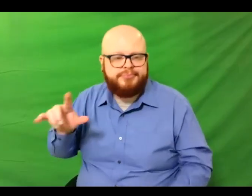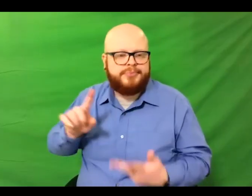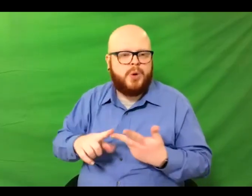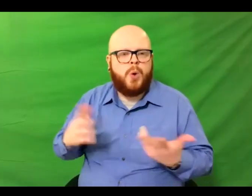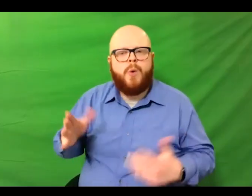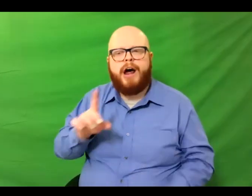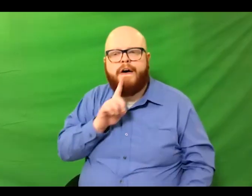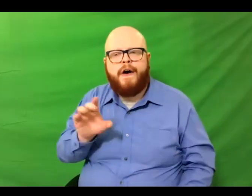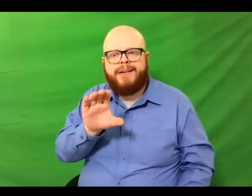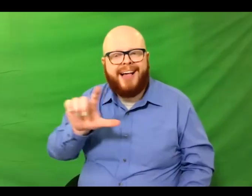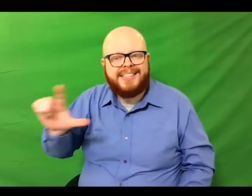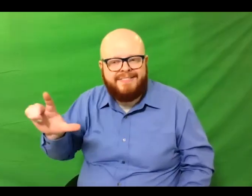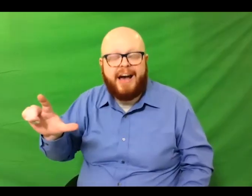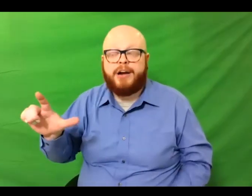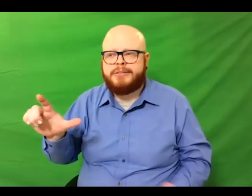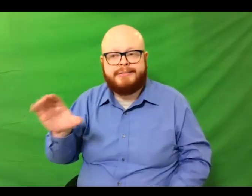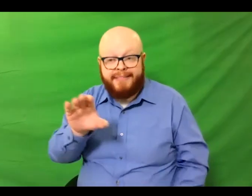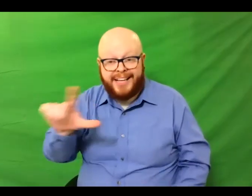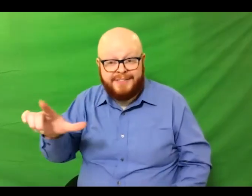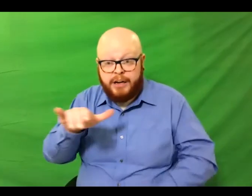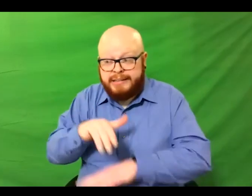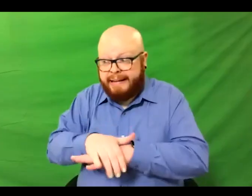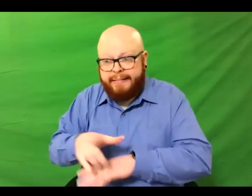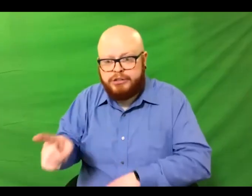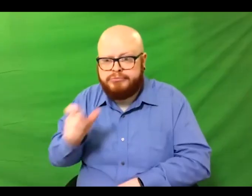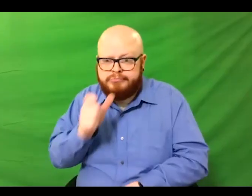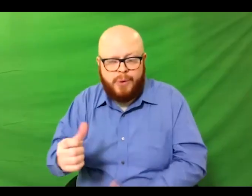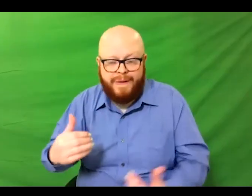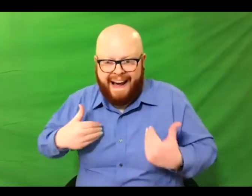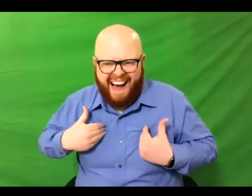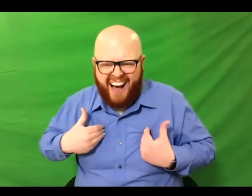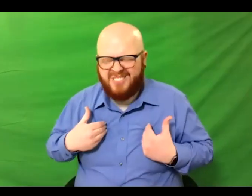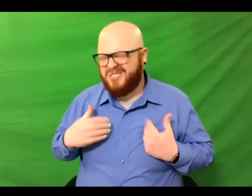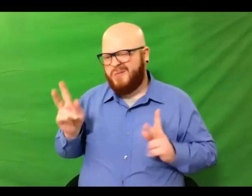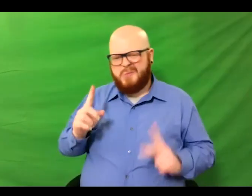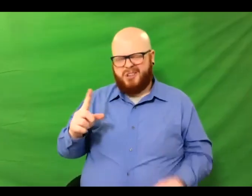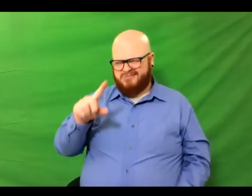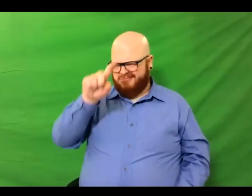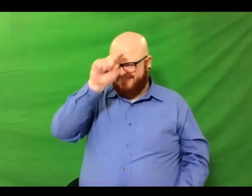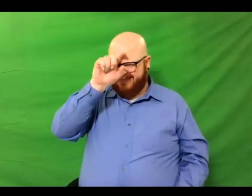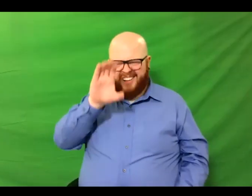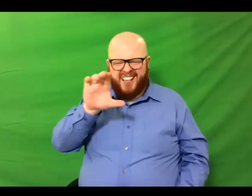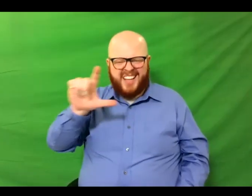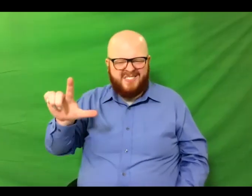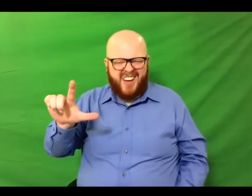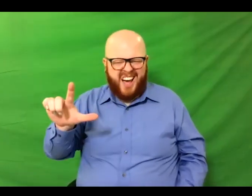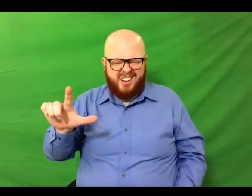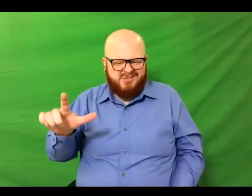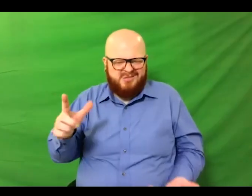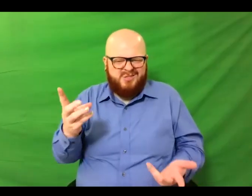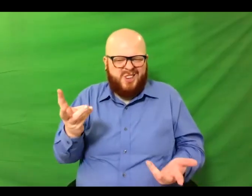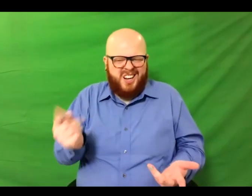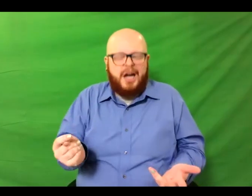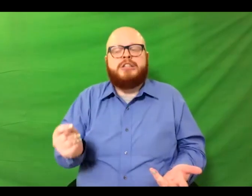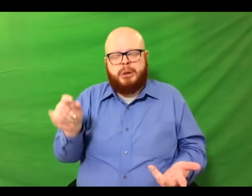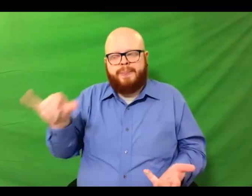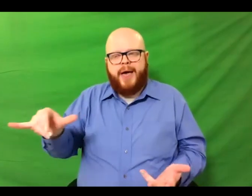exist in English, so that's kind of a mind bender for a lot of people when you're explaining that.